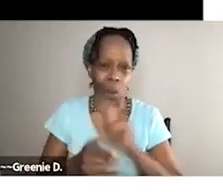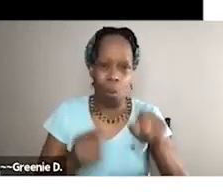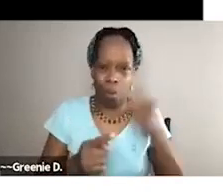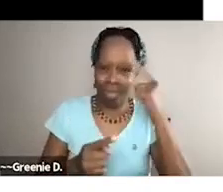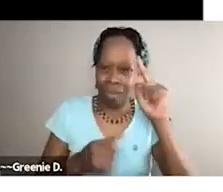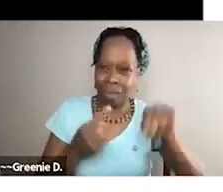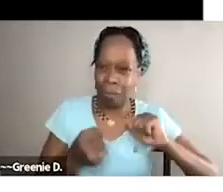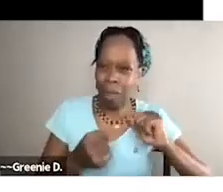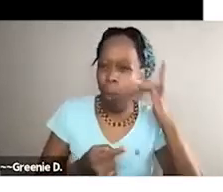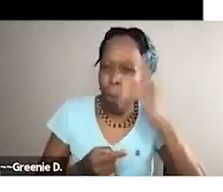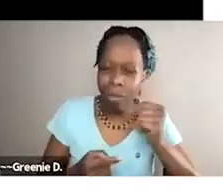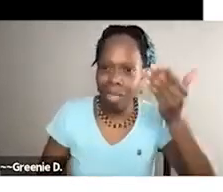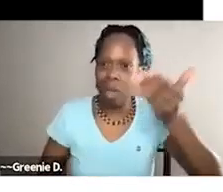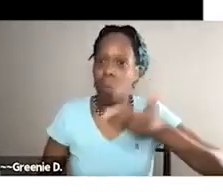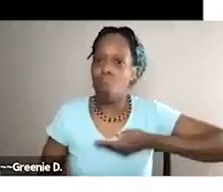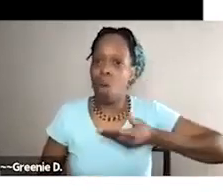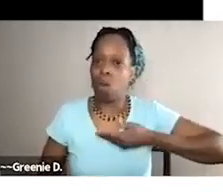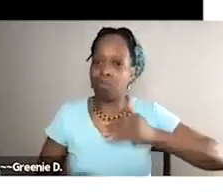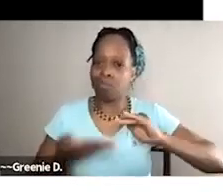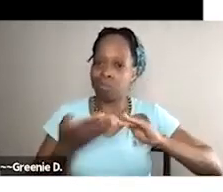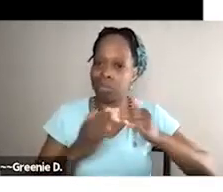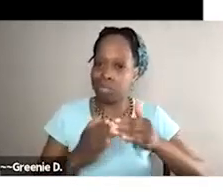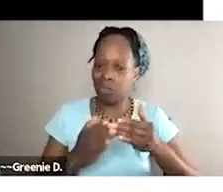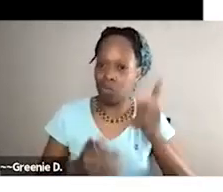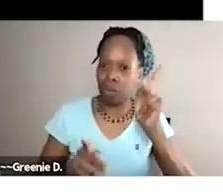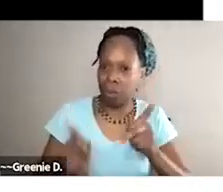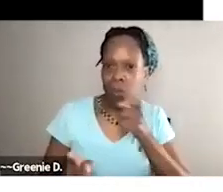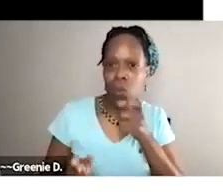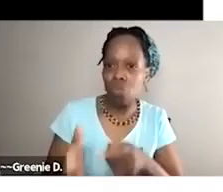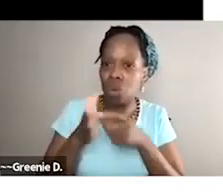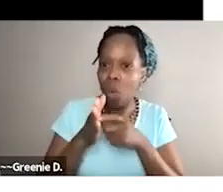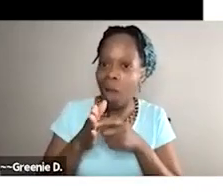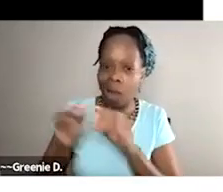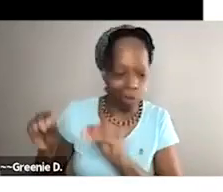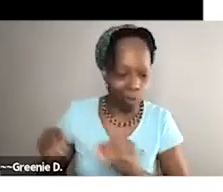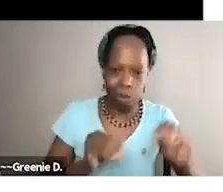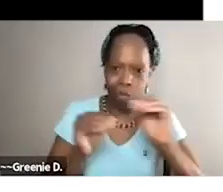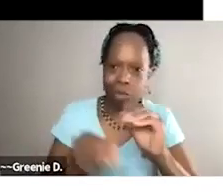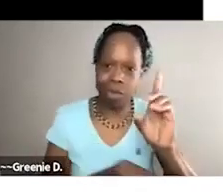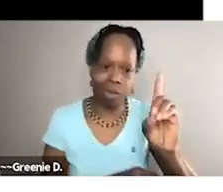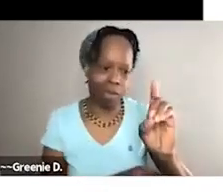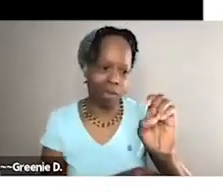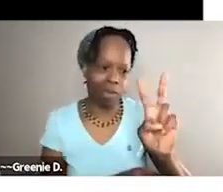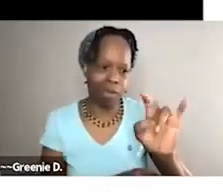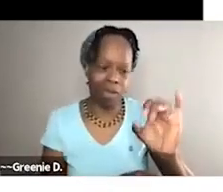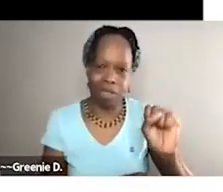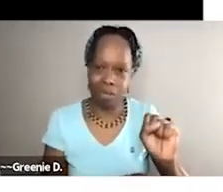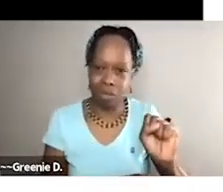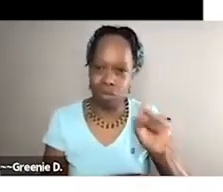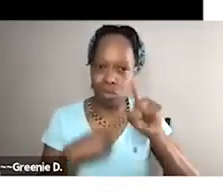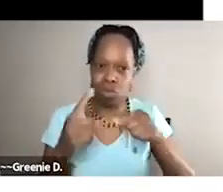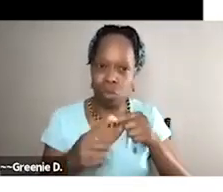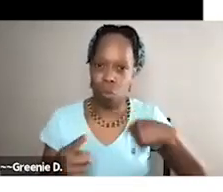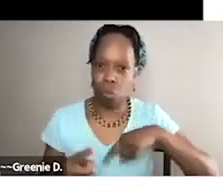those who need mobility devices and those with disabilities. So, you know, when we're thinking about, well, what a welcoming community